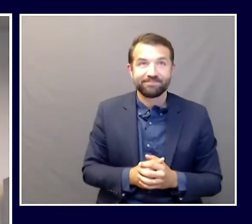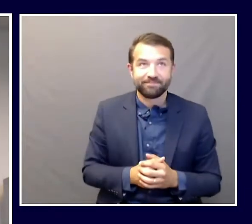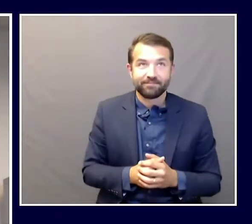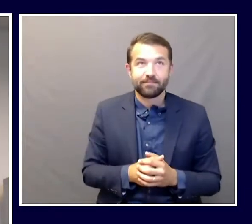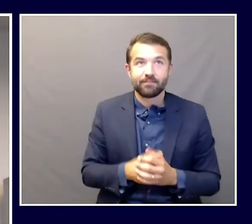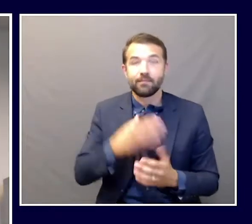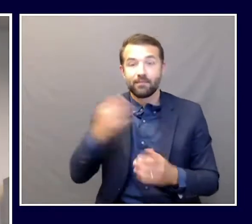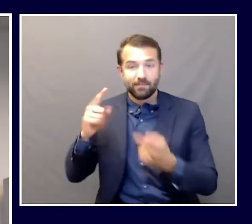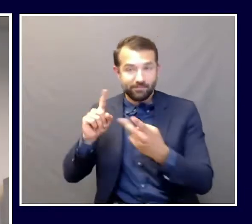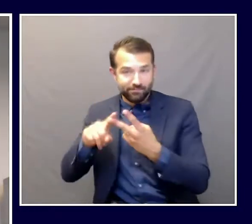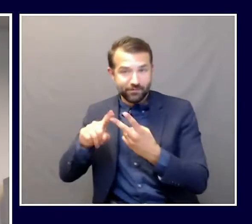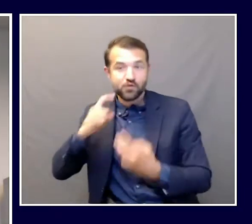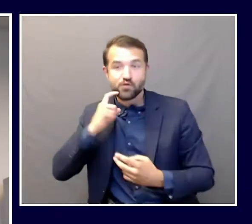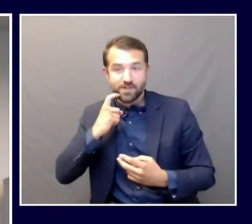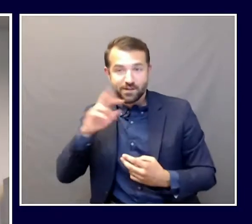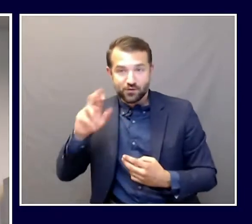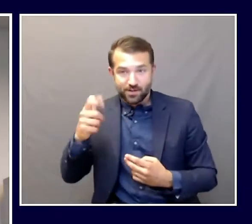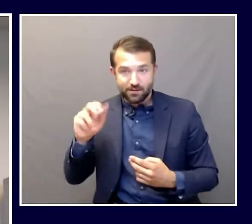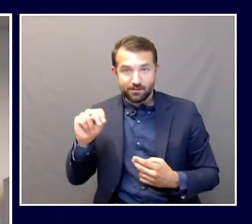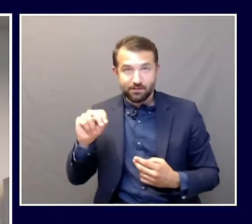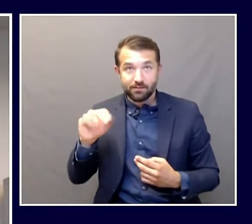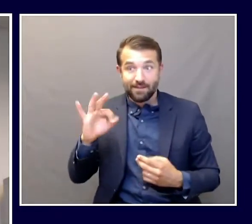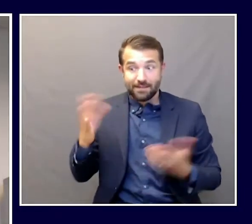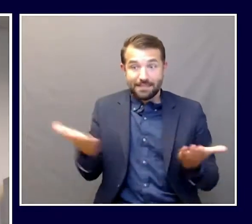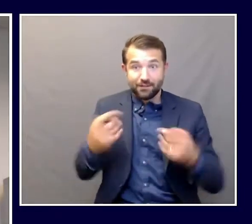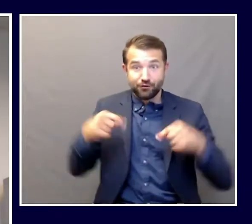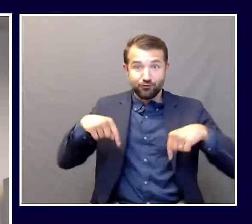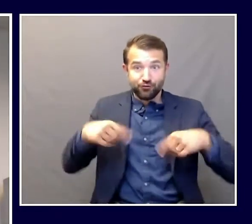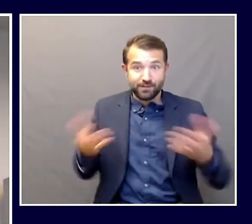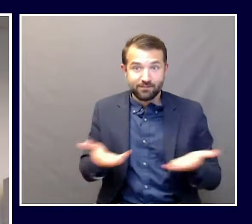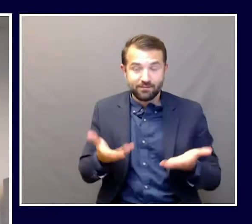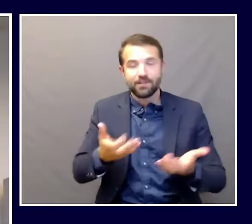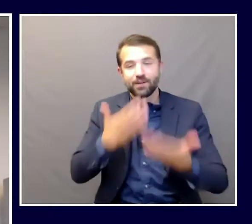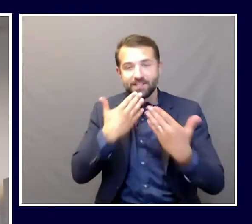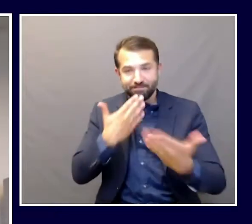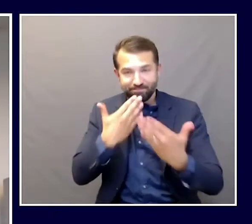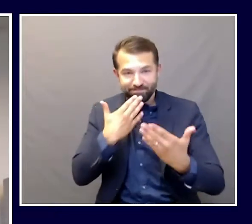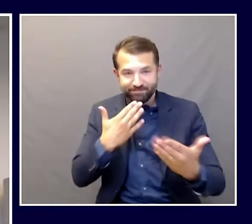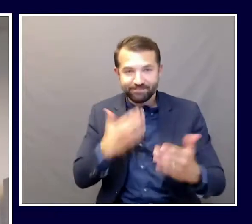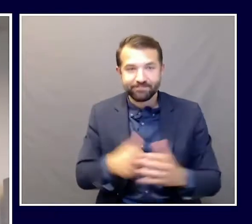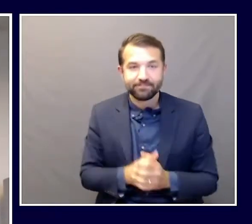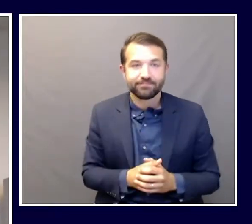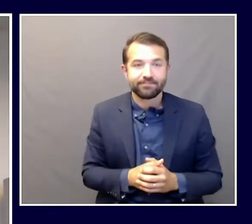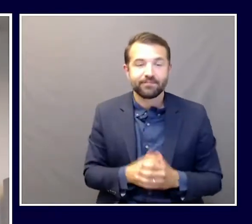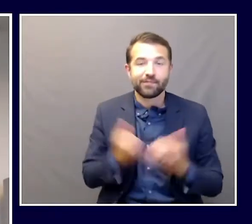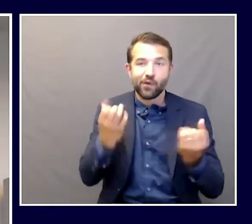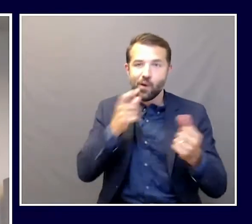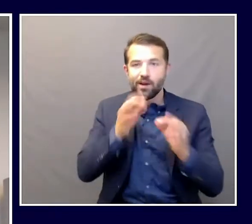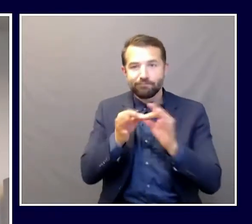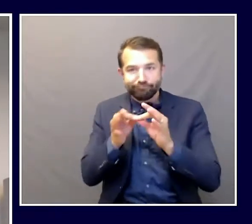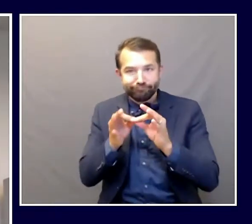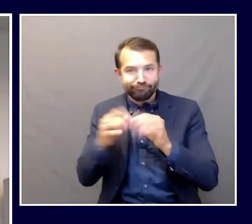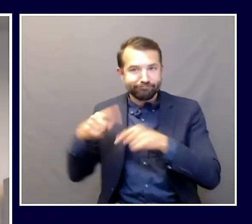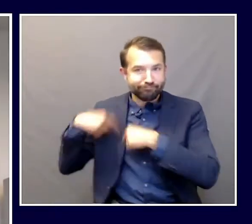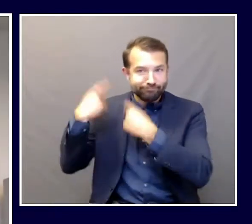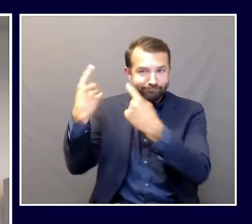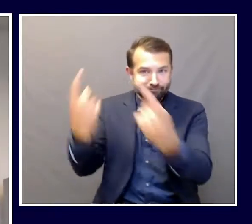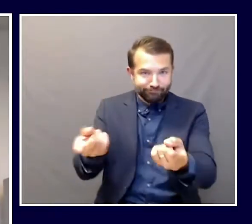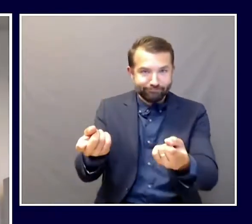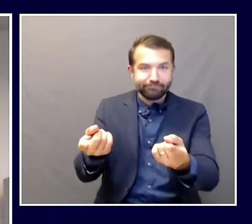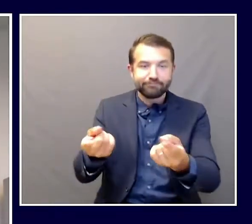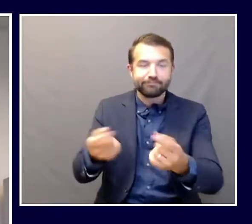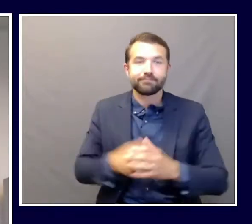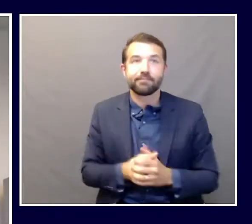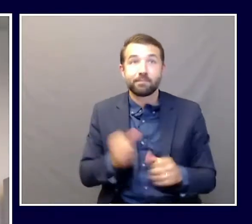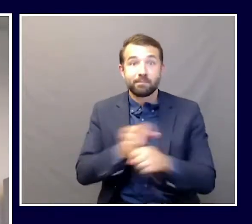be tuning in, thank you so much for helping us translate and interpret our words so that people across